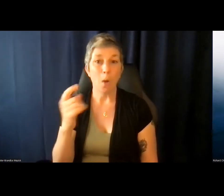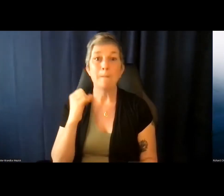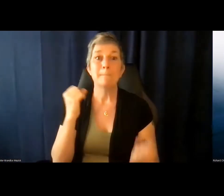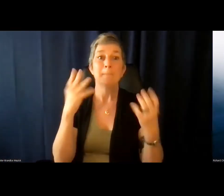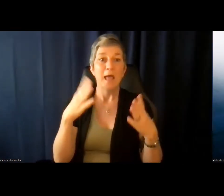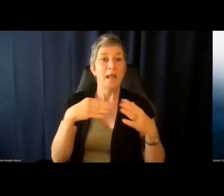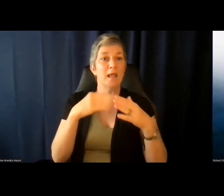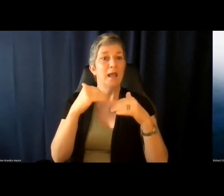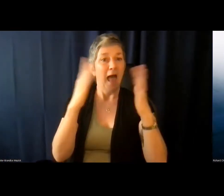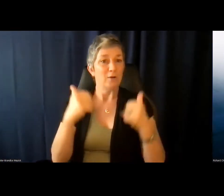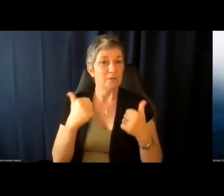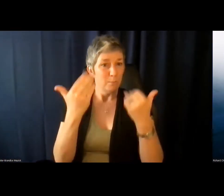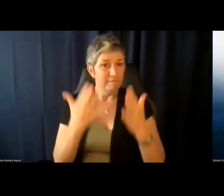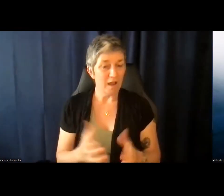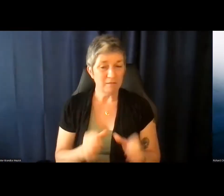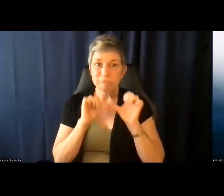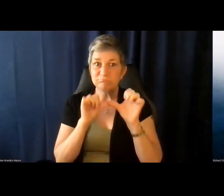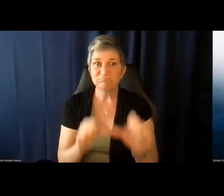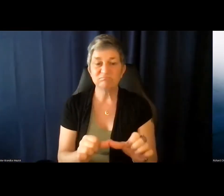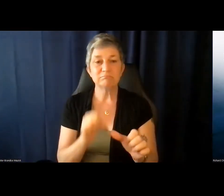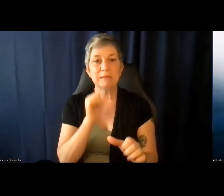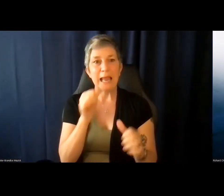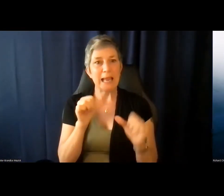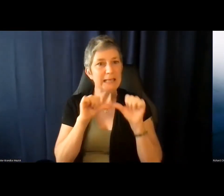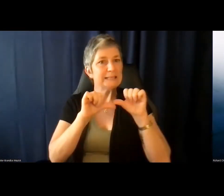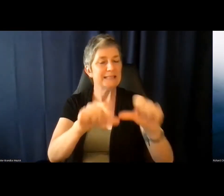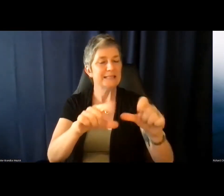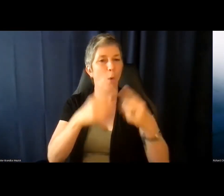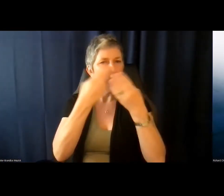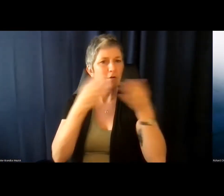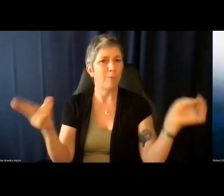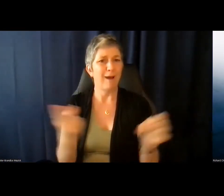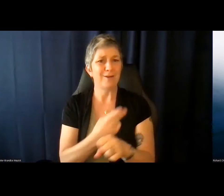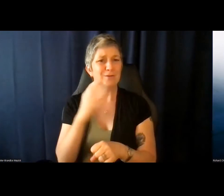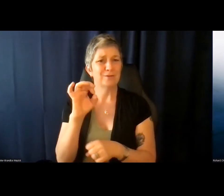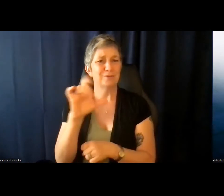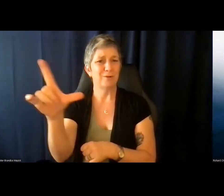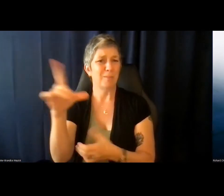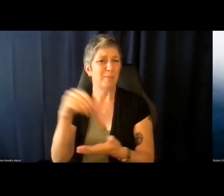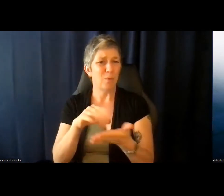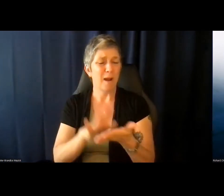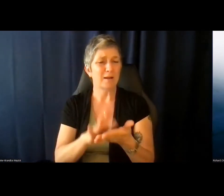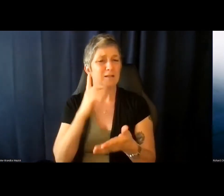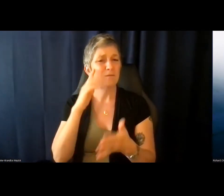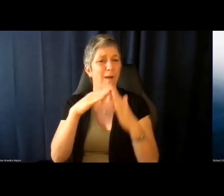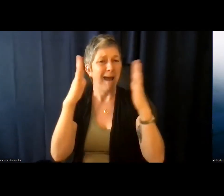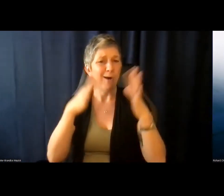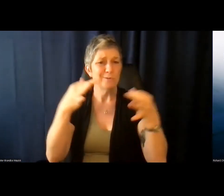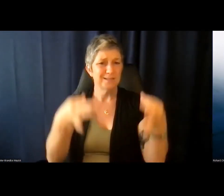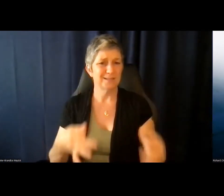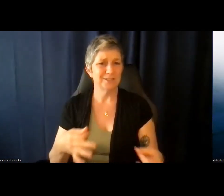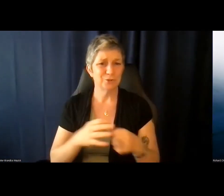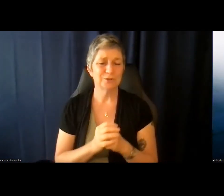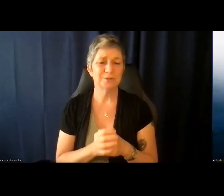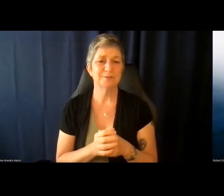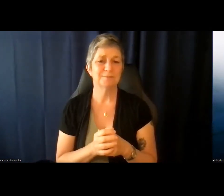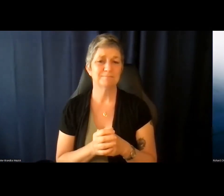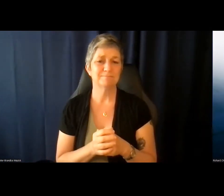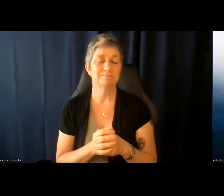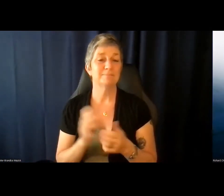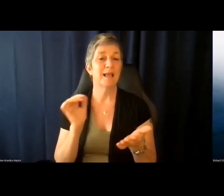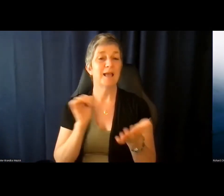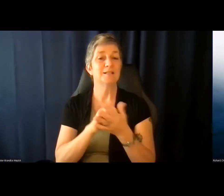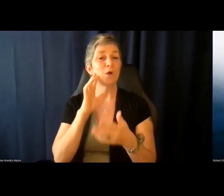to make inconsistent or overbroad use of criminal records in housing decisions. And so as Principal